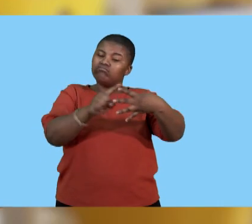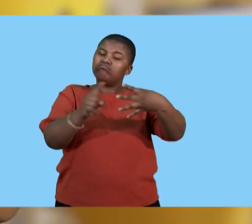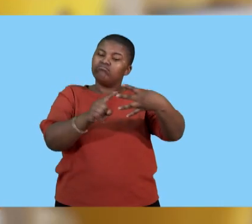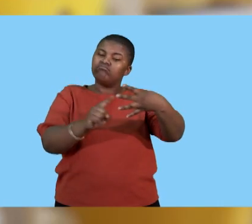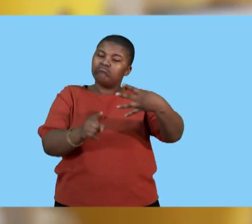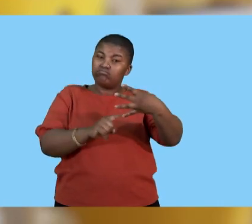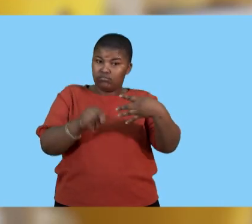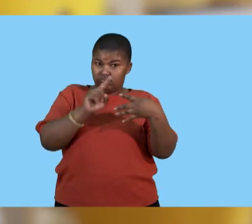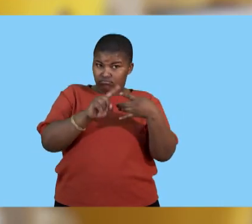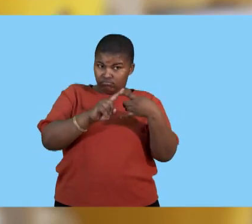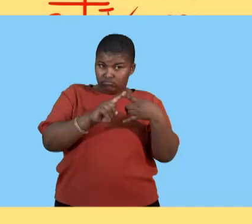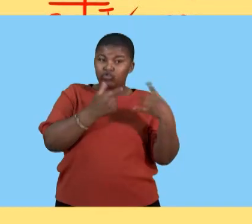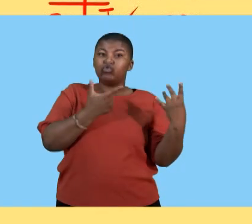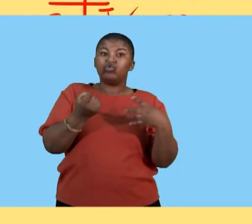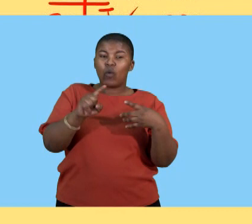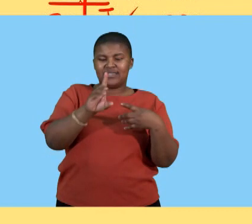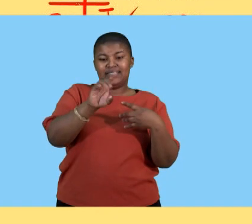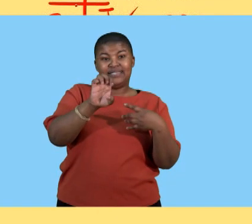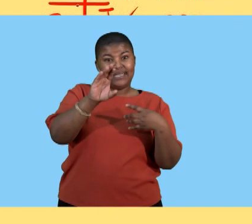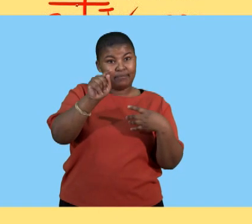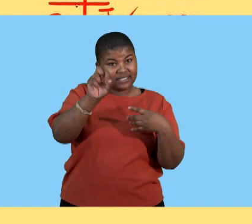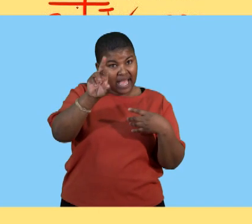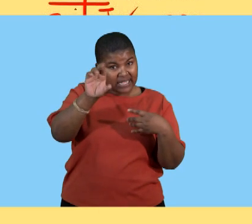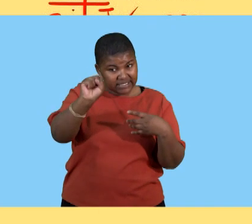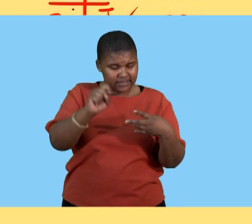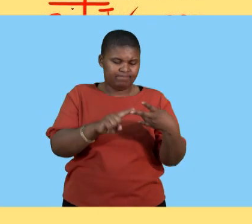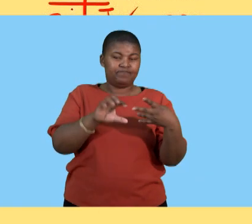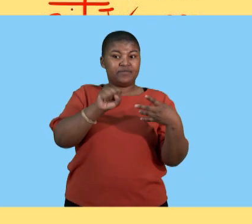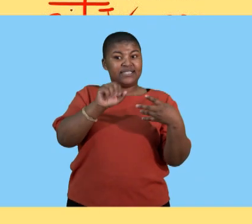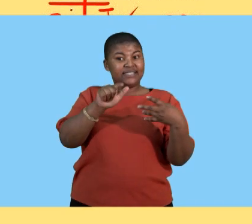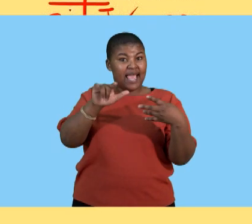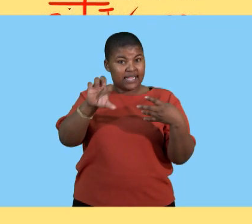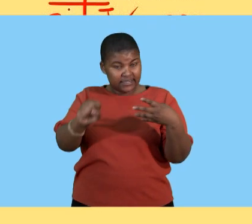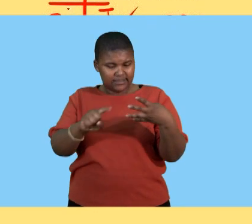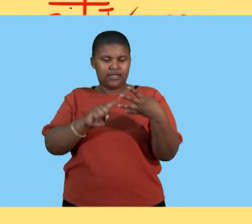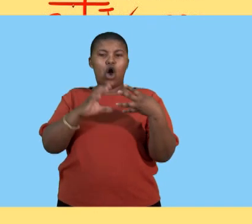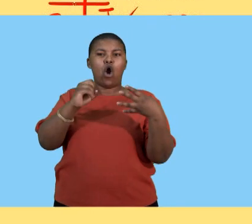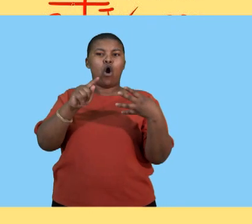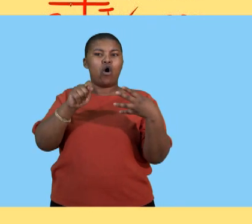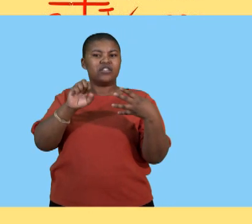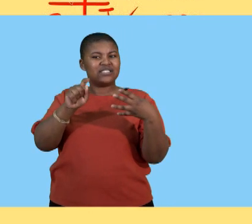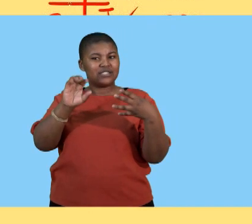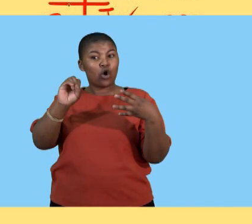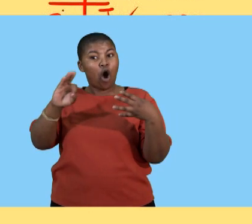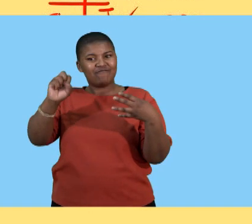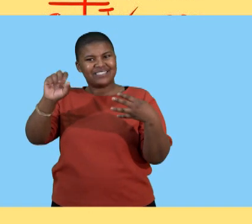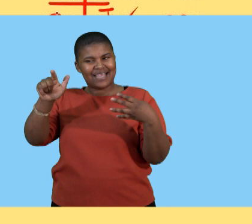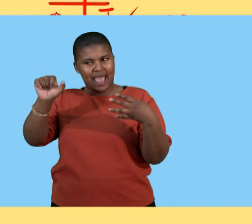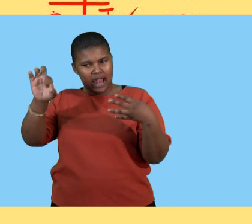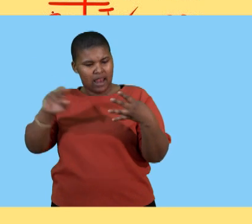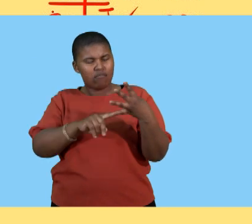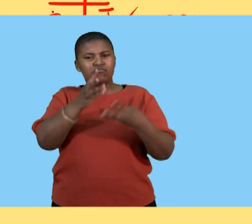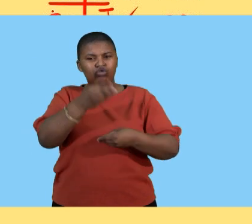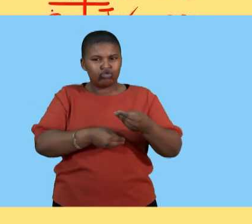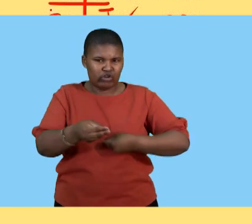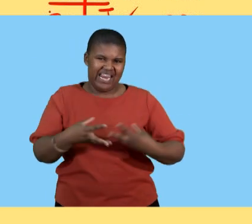places. So we will say discount, debtors control, sales, cost of sales, and trading stock.